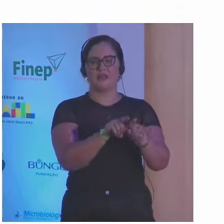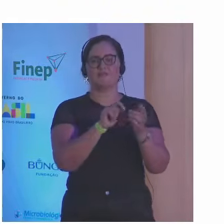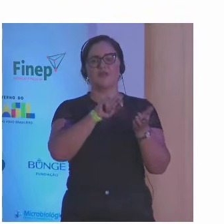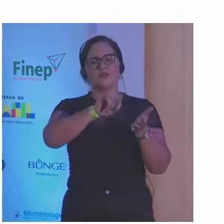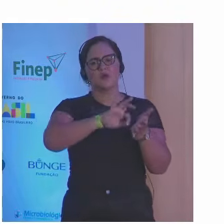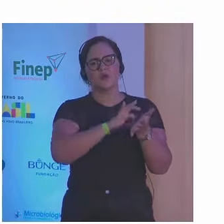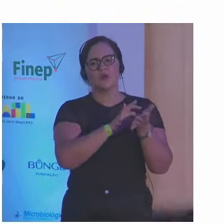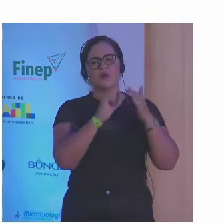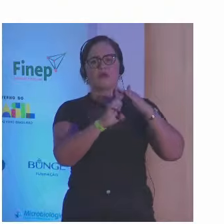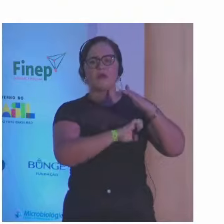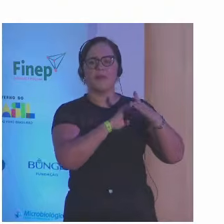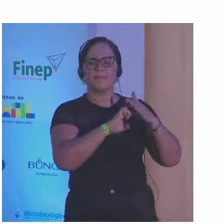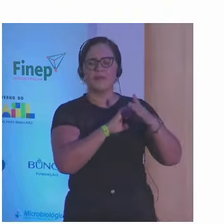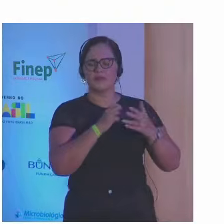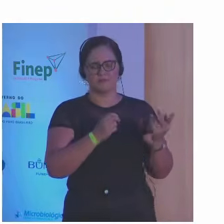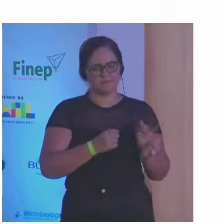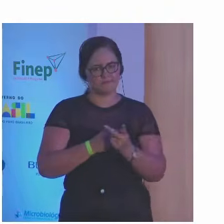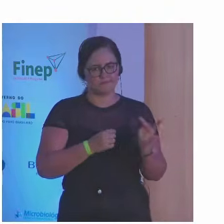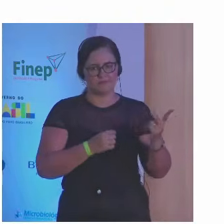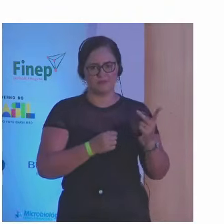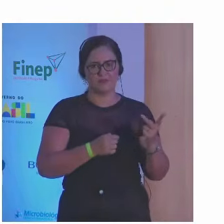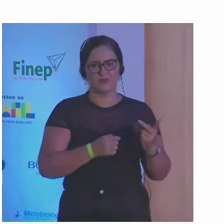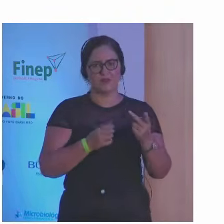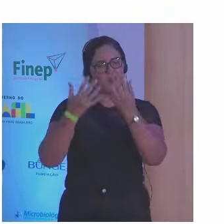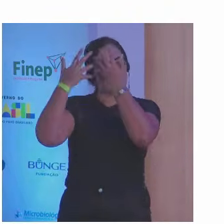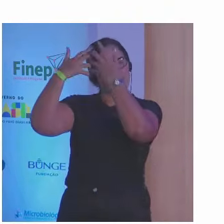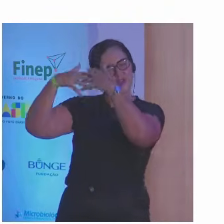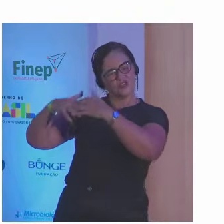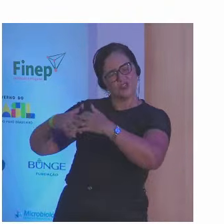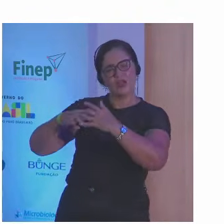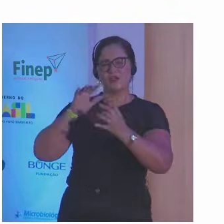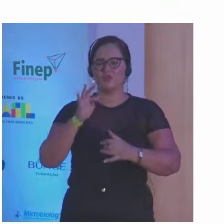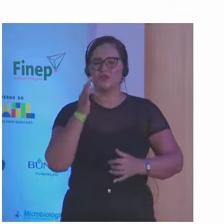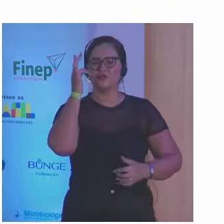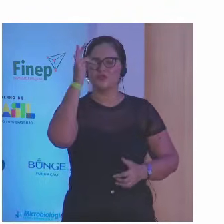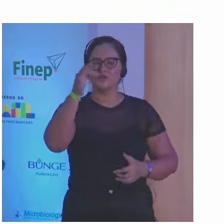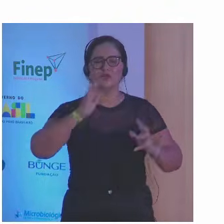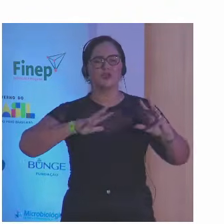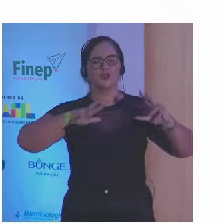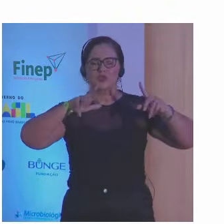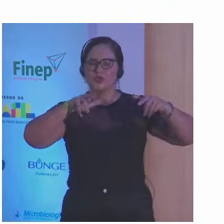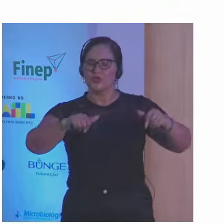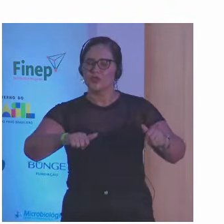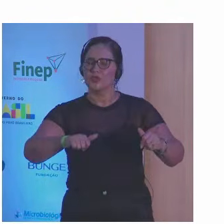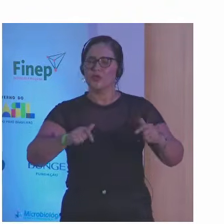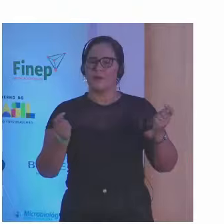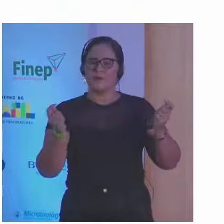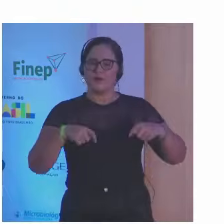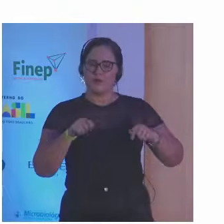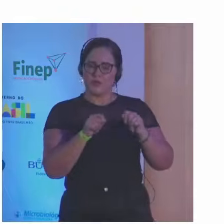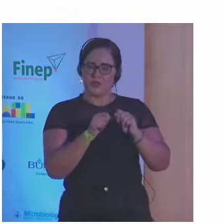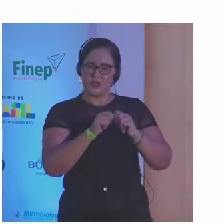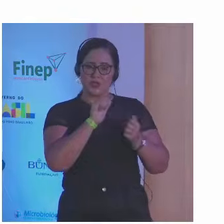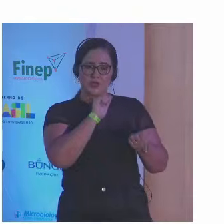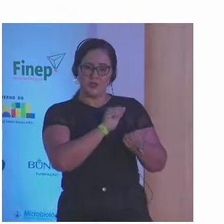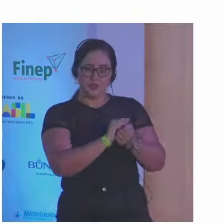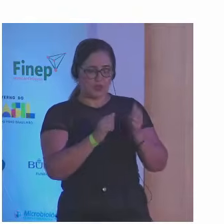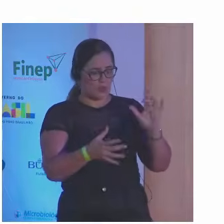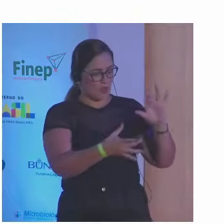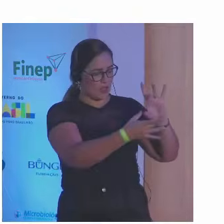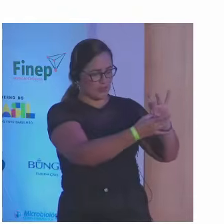Mercator to imagine the futures and think about all this digital extension that we could do together and the connection over the